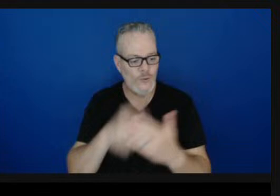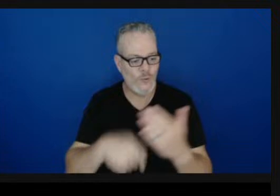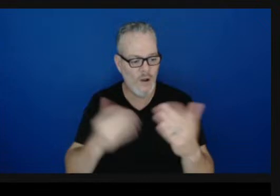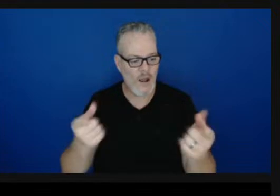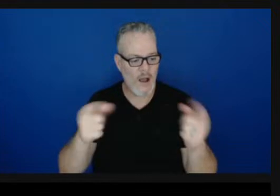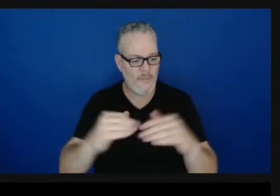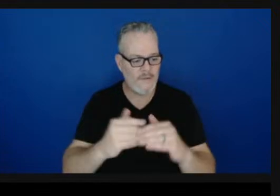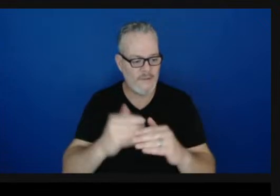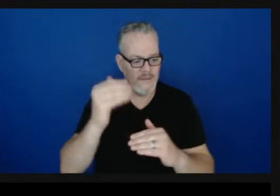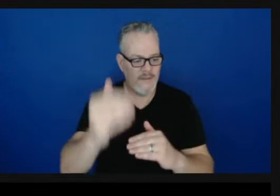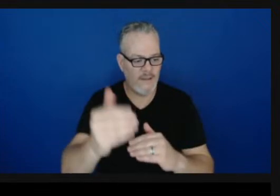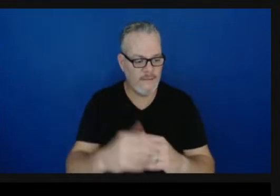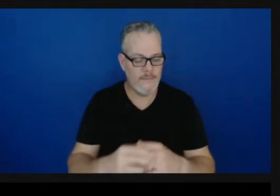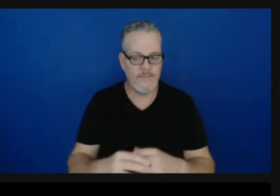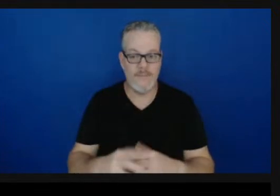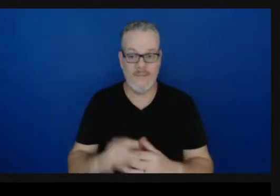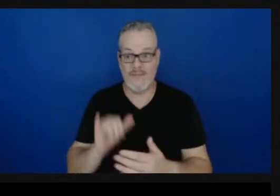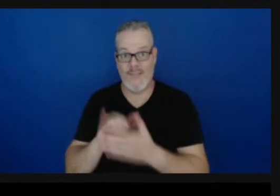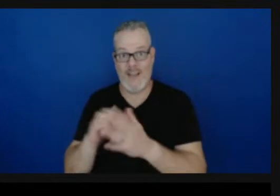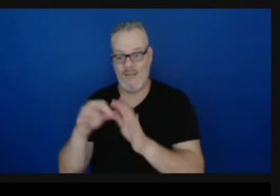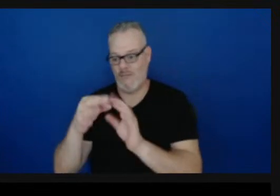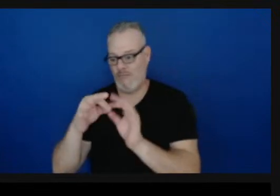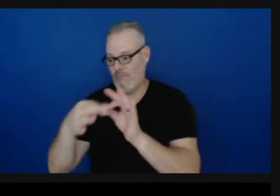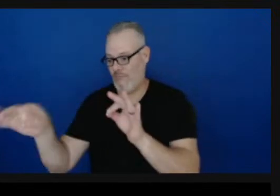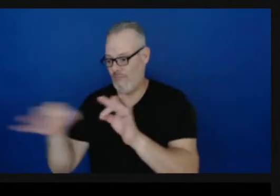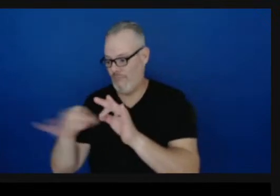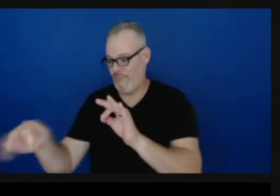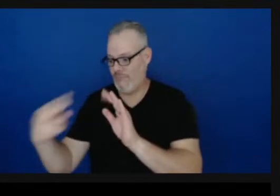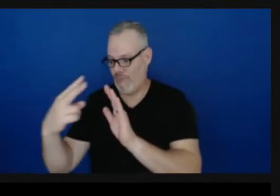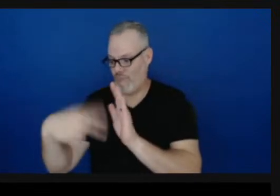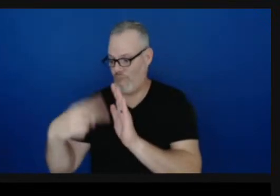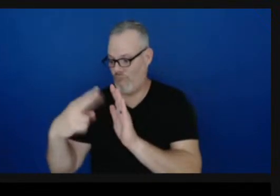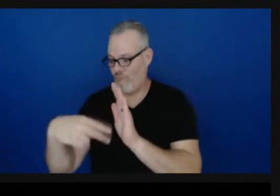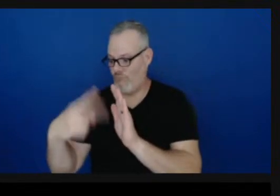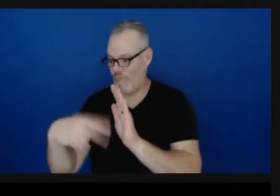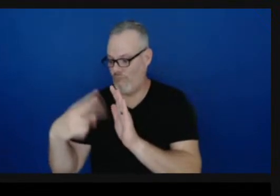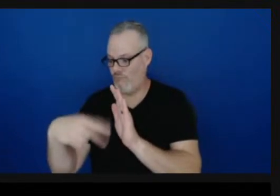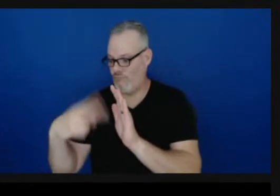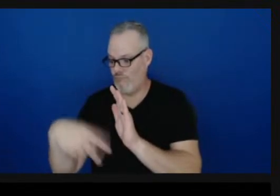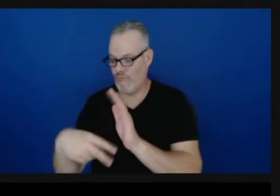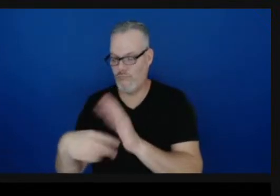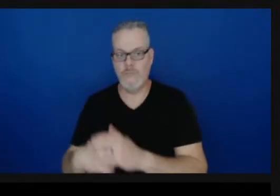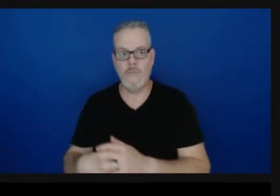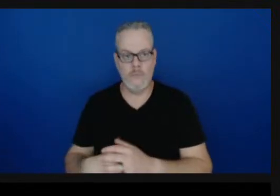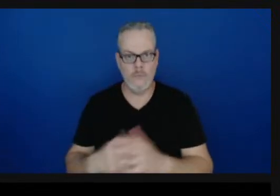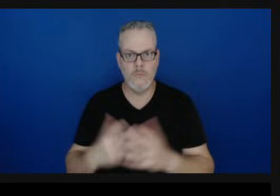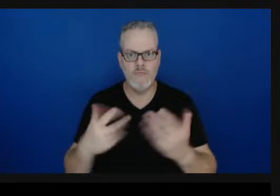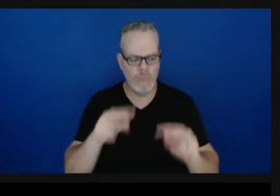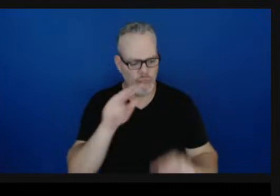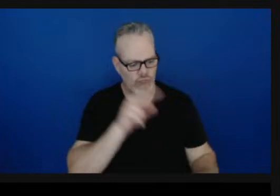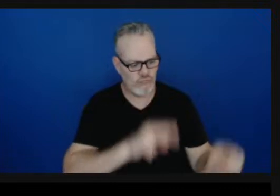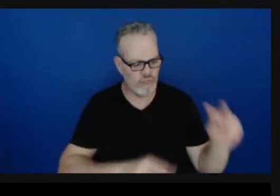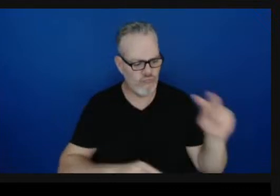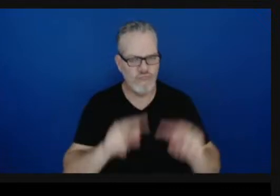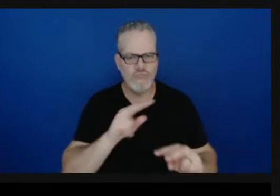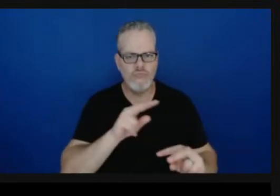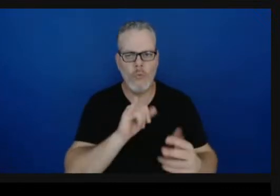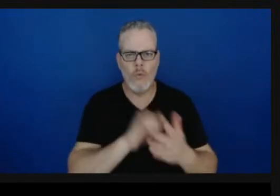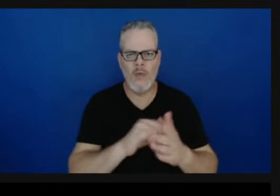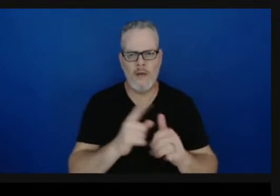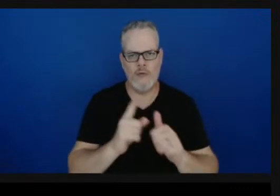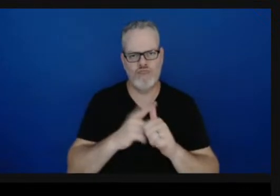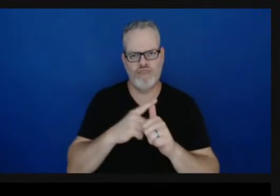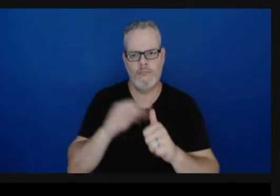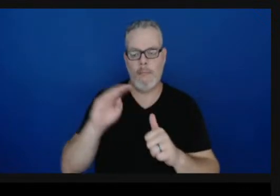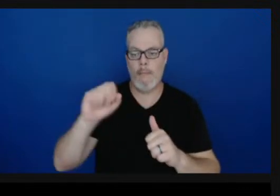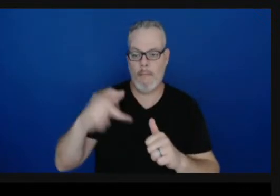So that's the text version. We have been going through these maps, right? The original map of where the fissures were, followed by the